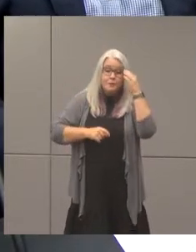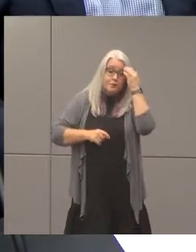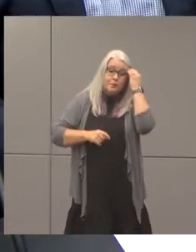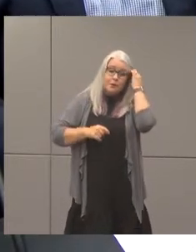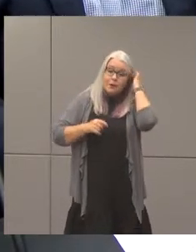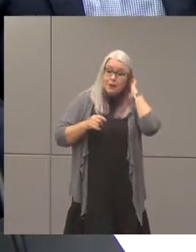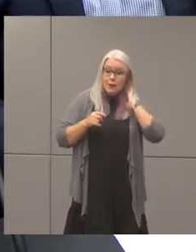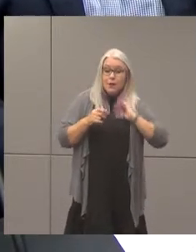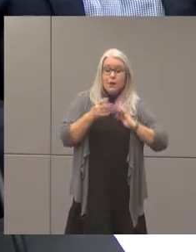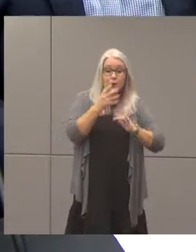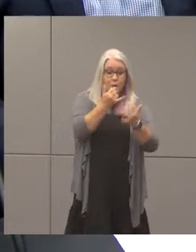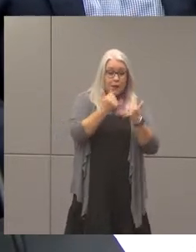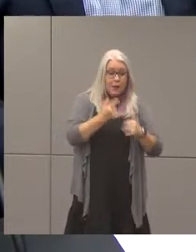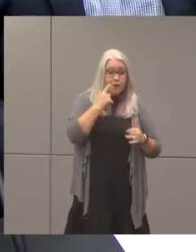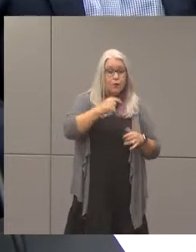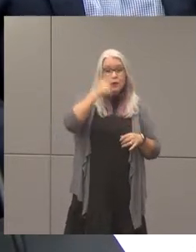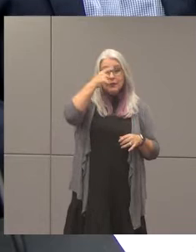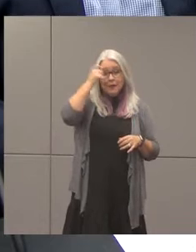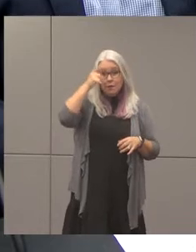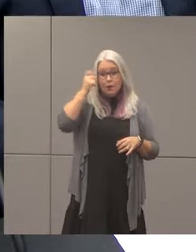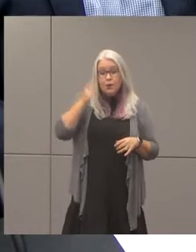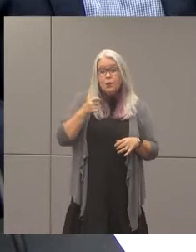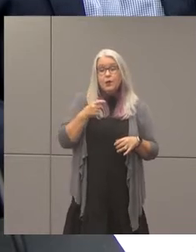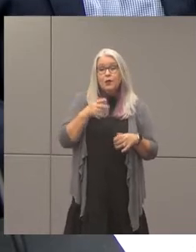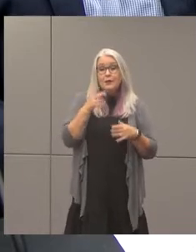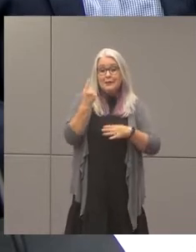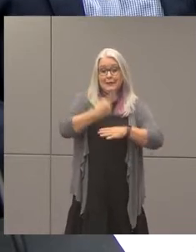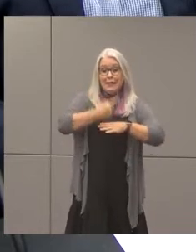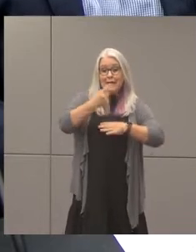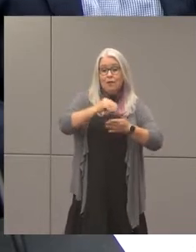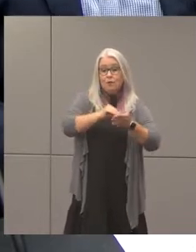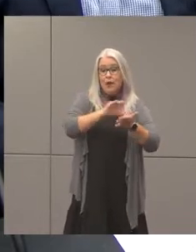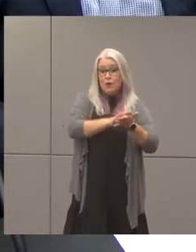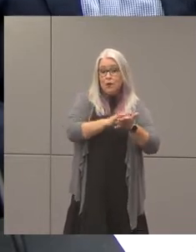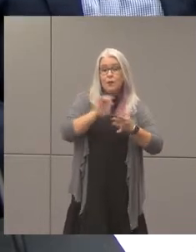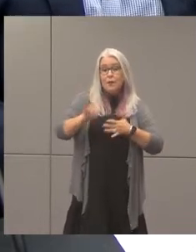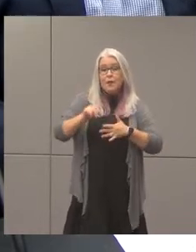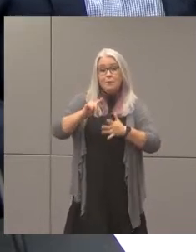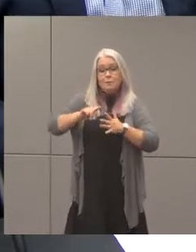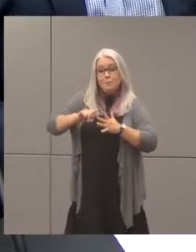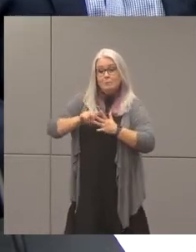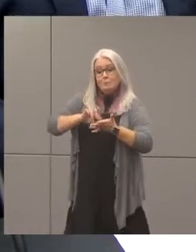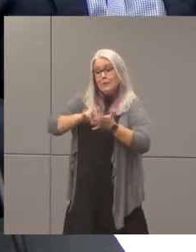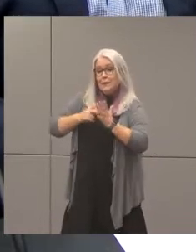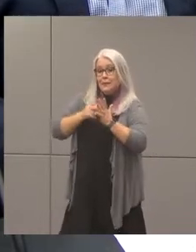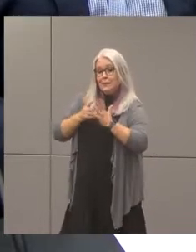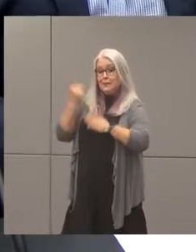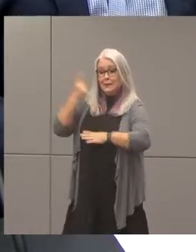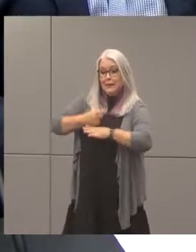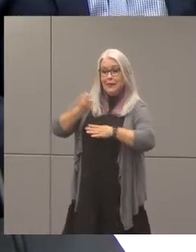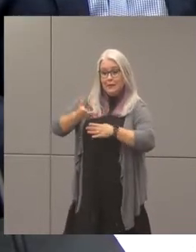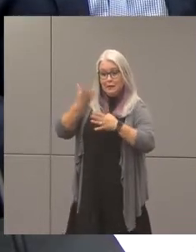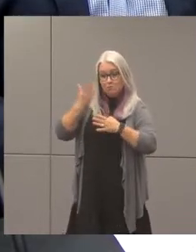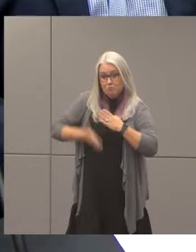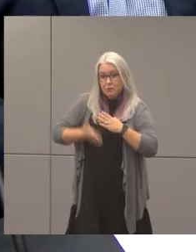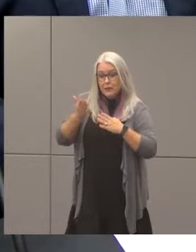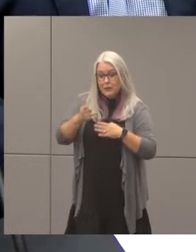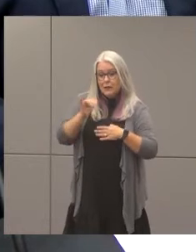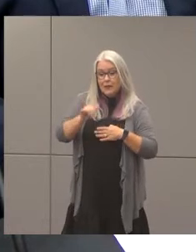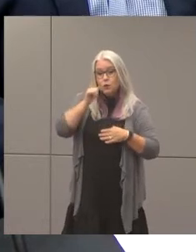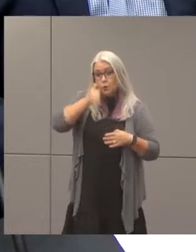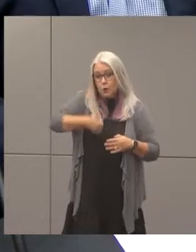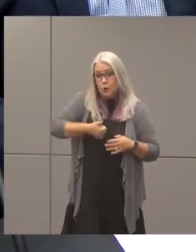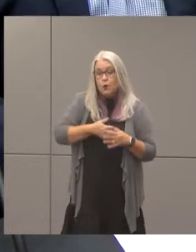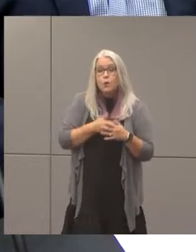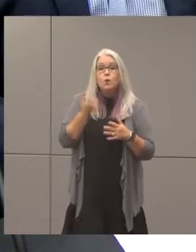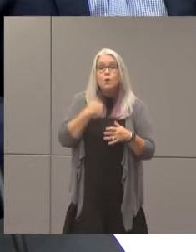Date of record for summer, date of record meaning the date that the semester becomes complete, is tomorrow. We